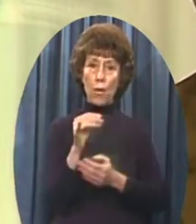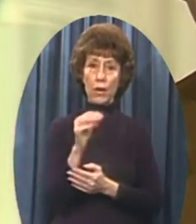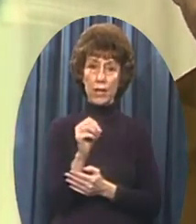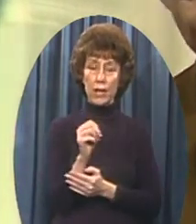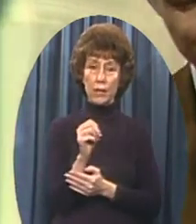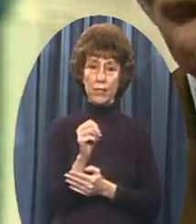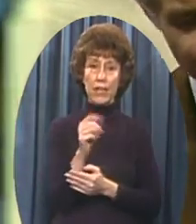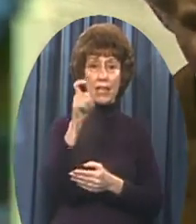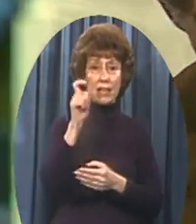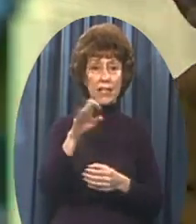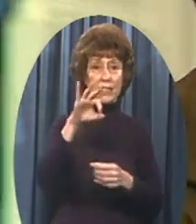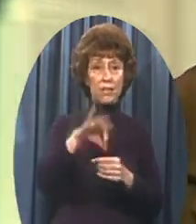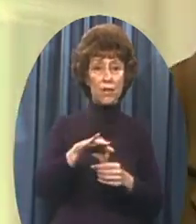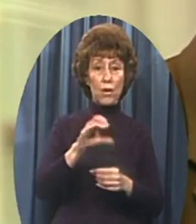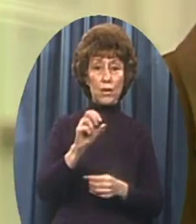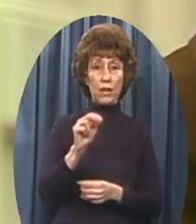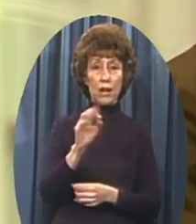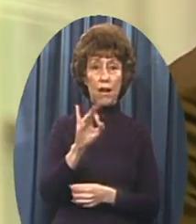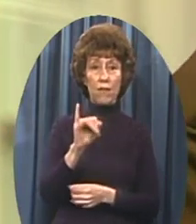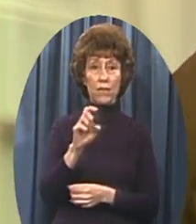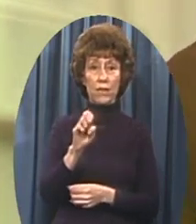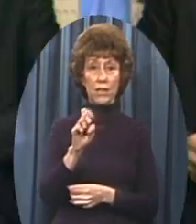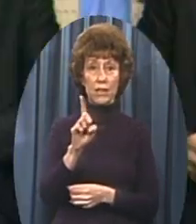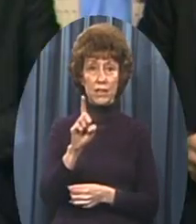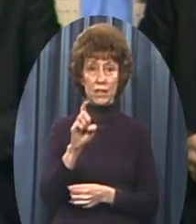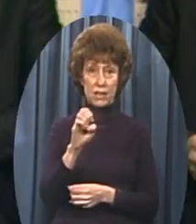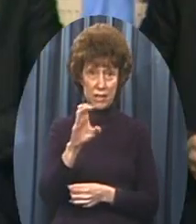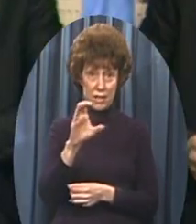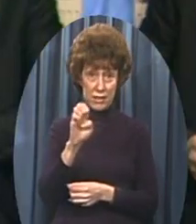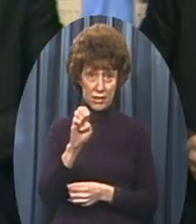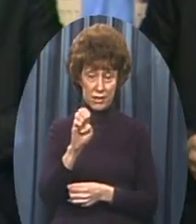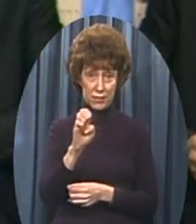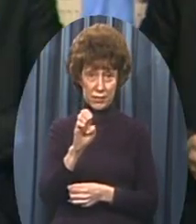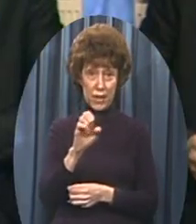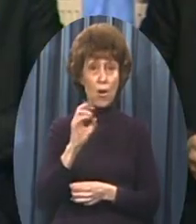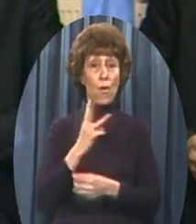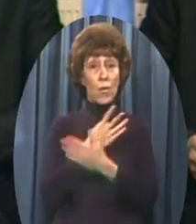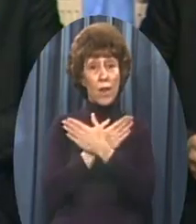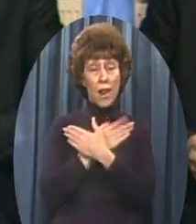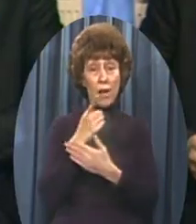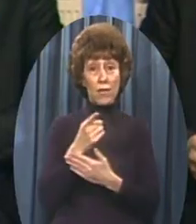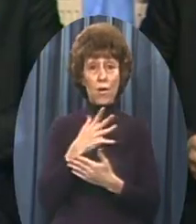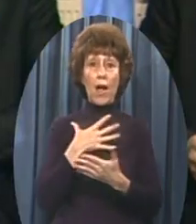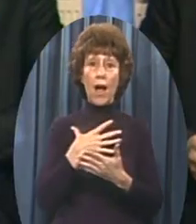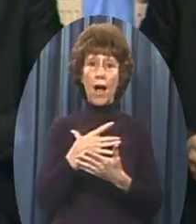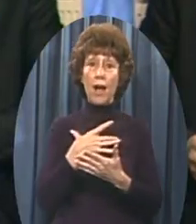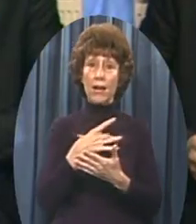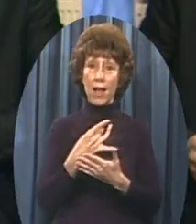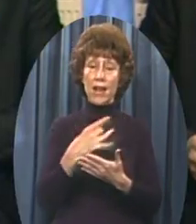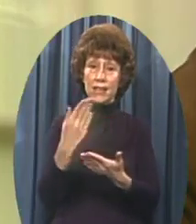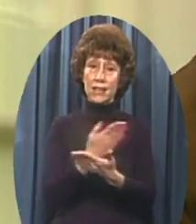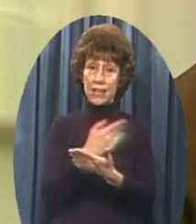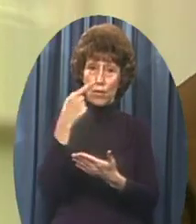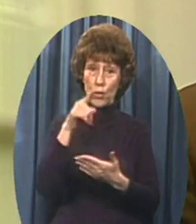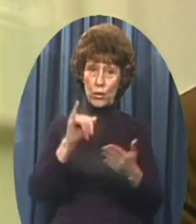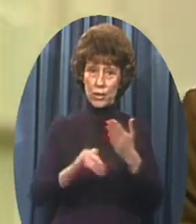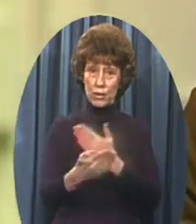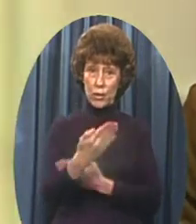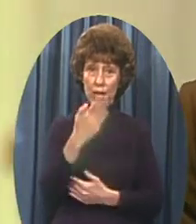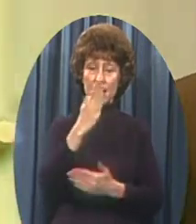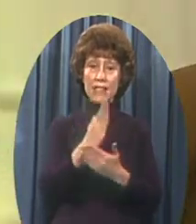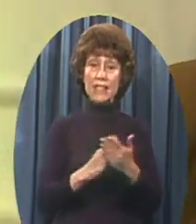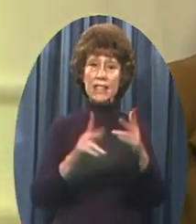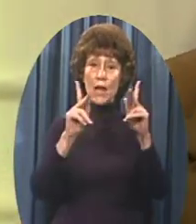that. Brother Jerry, we love you. And I want to sing this song for you this morning. Someone is praying for